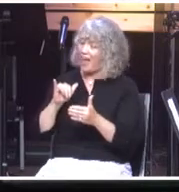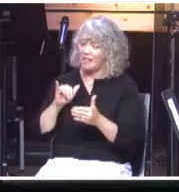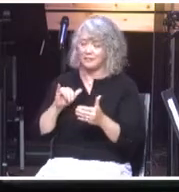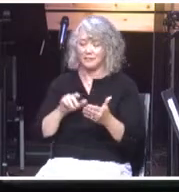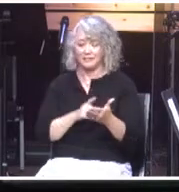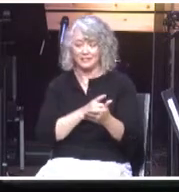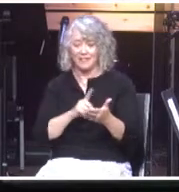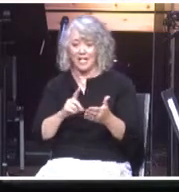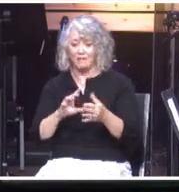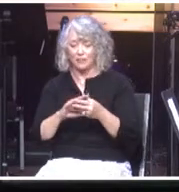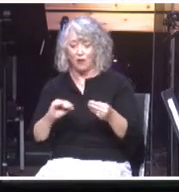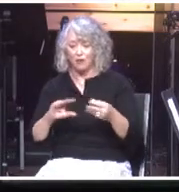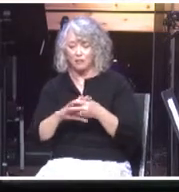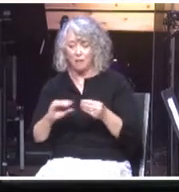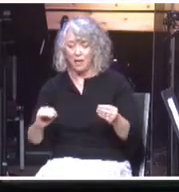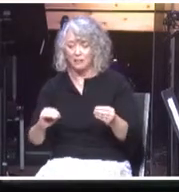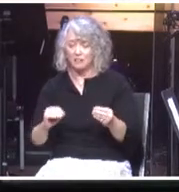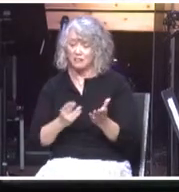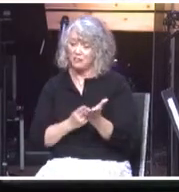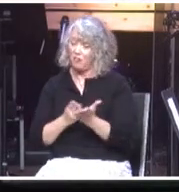issue is the fact of it,